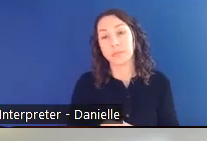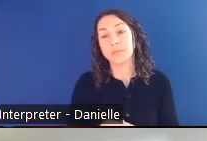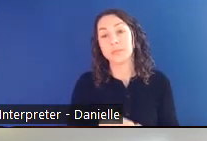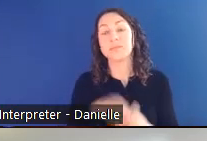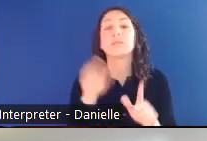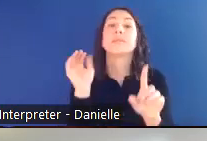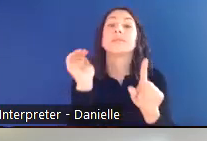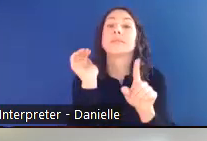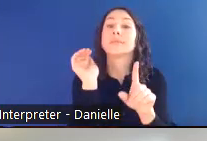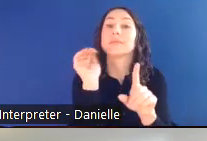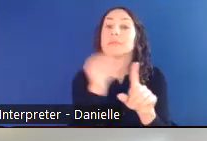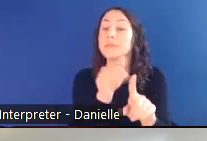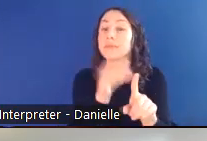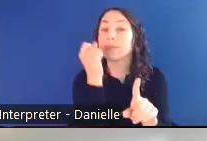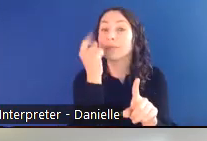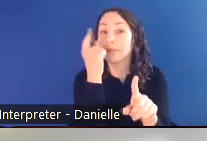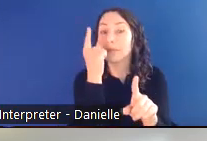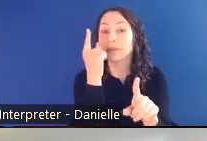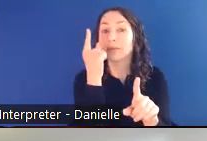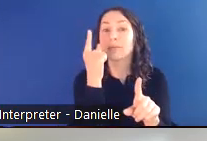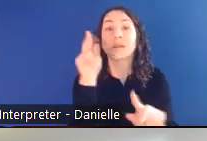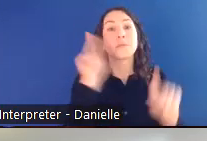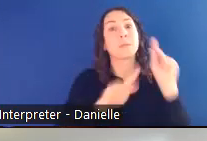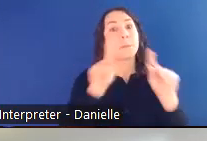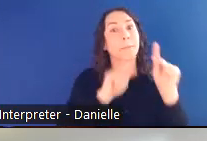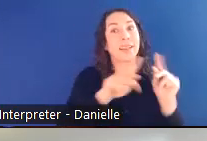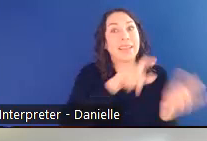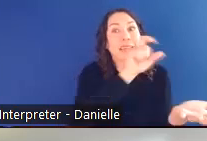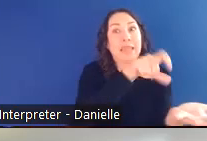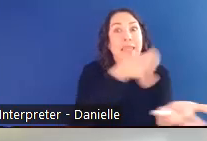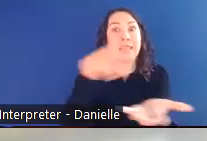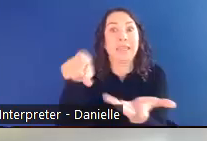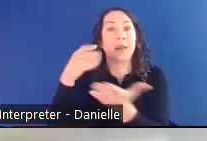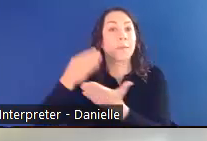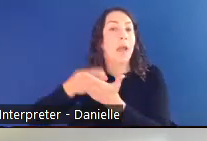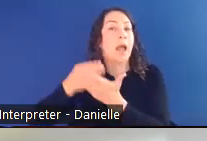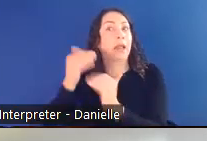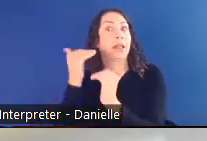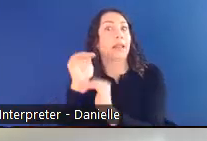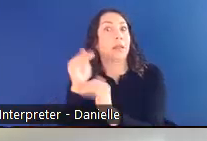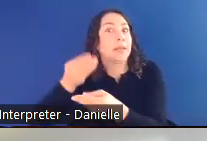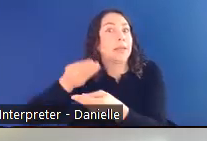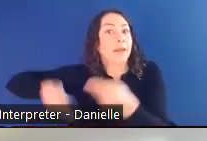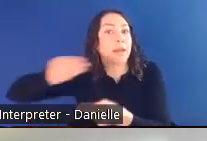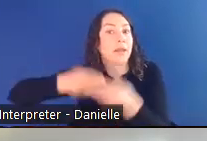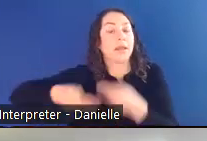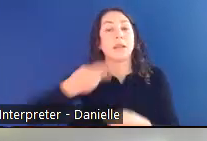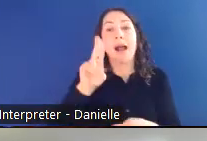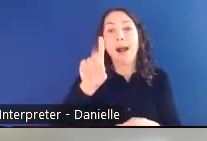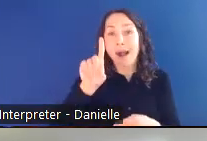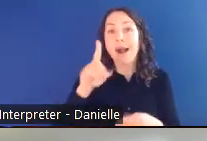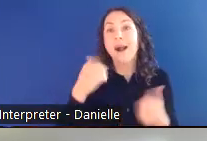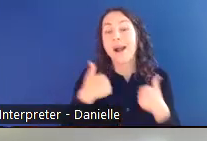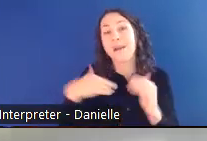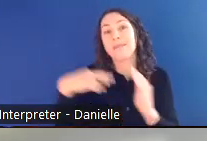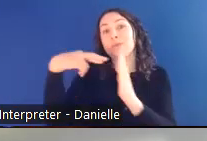always exists a greater need than there are dollars available. Many of HUD's funding sources come with restrictions on the types of activities